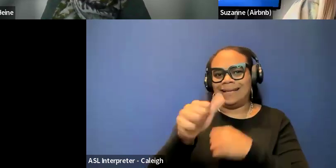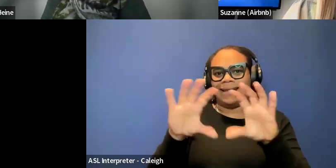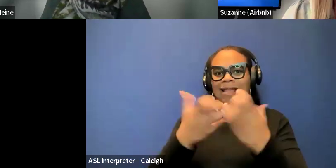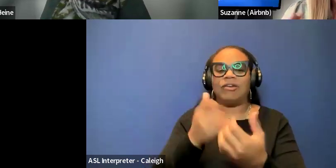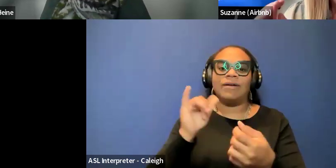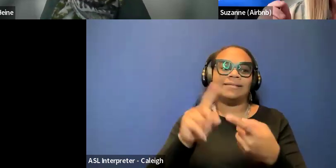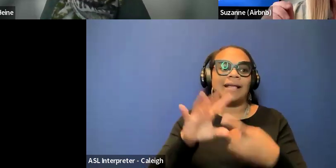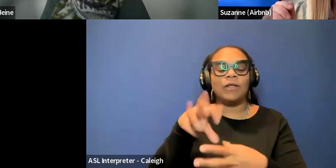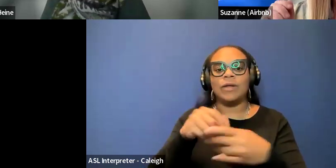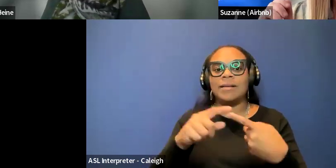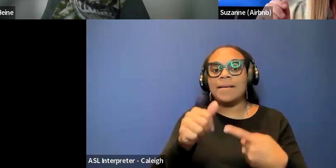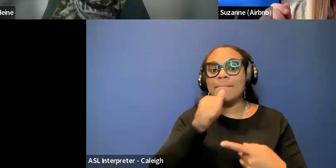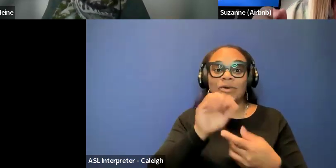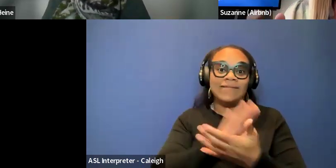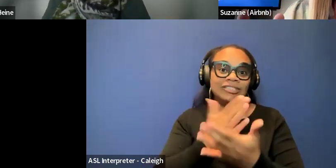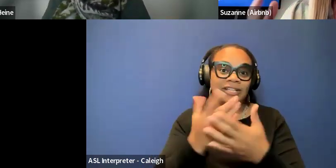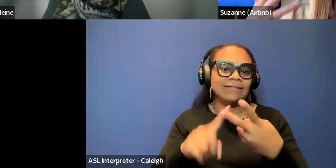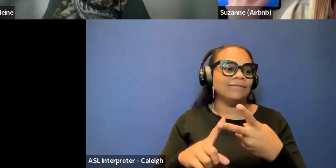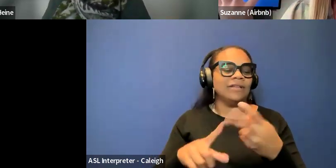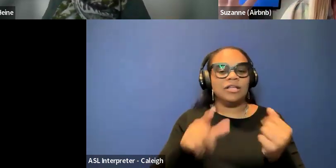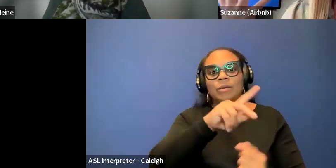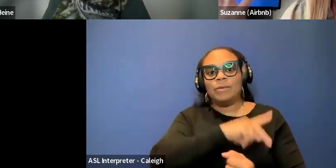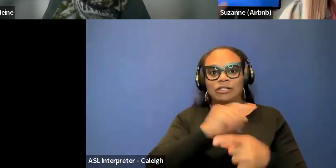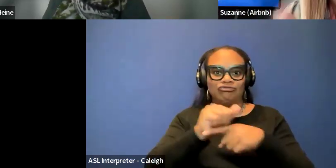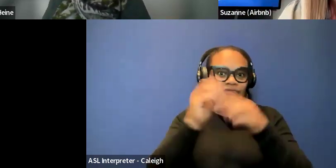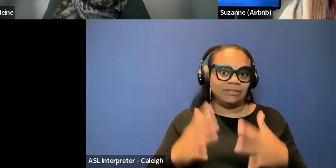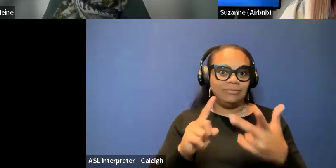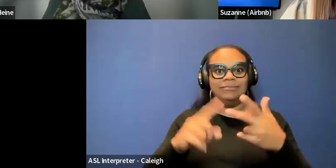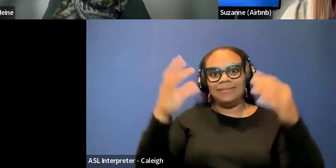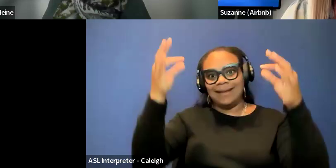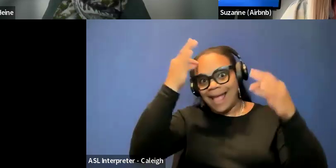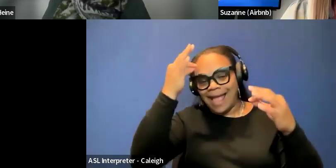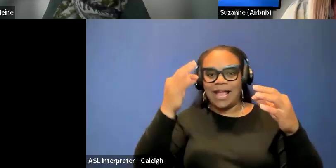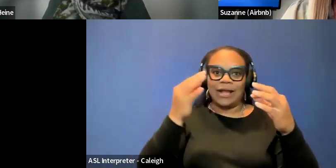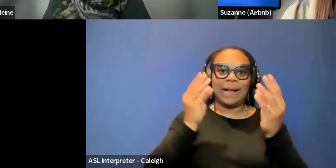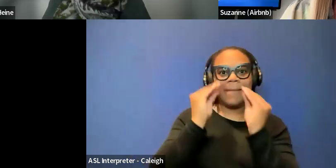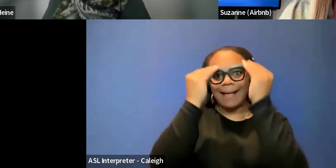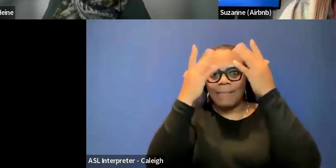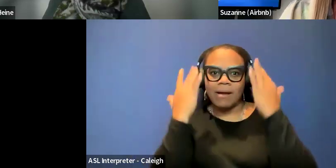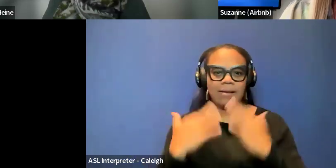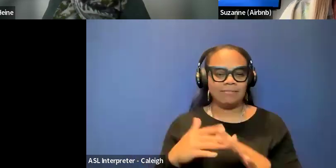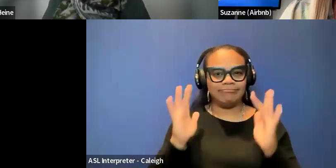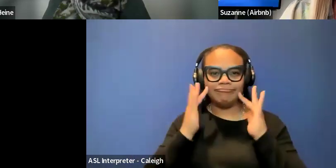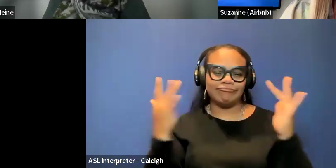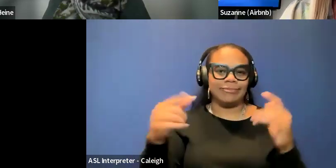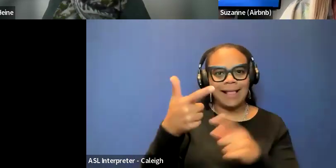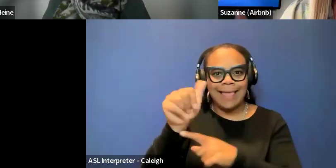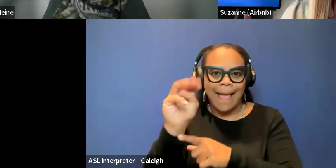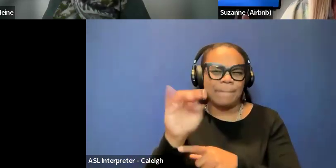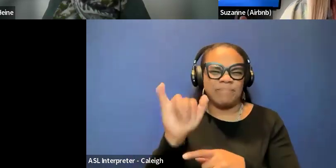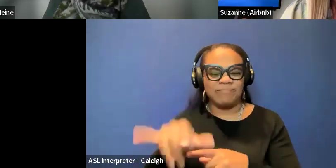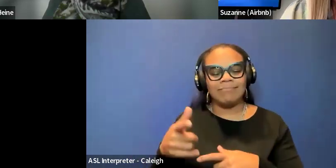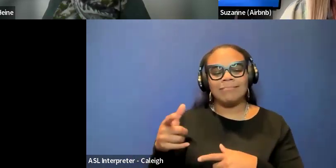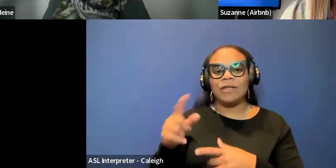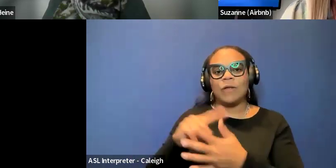chefs or personal trainer, or like hair and makeup, like getting your glam done, that kind of thing. So these services can